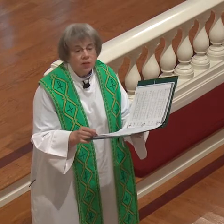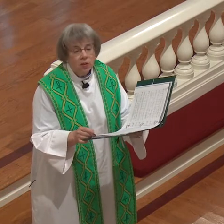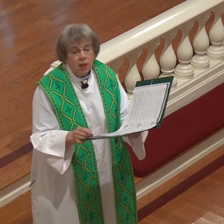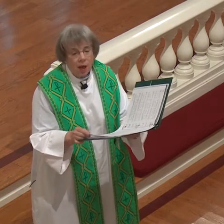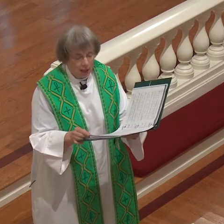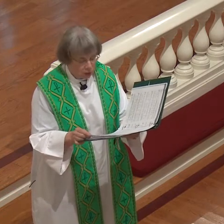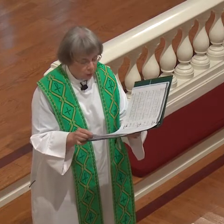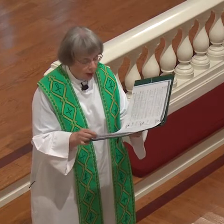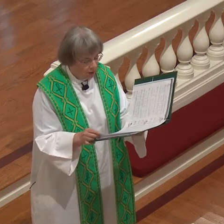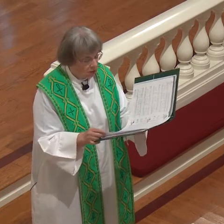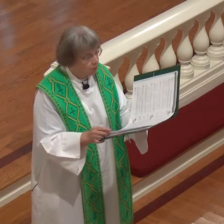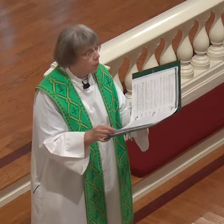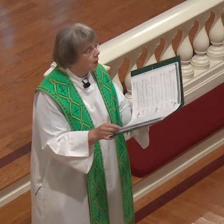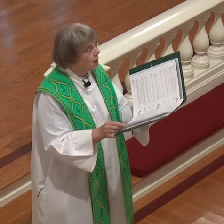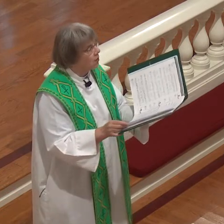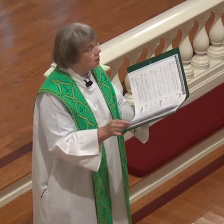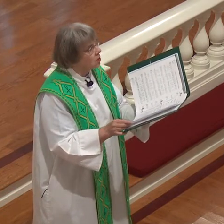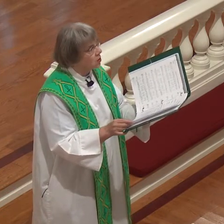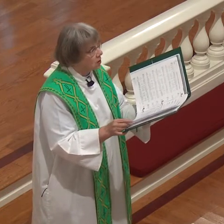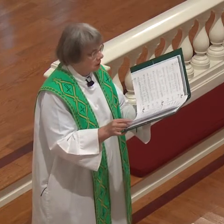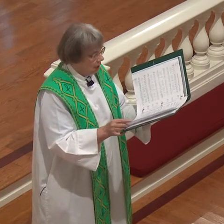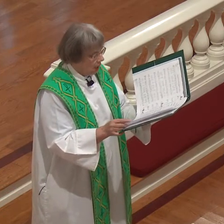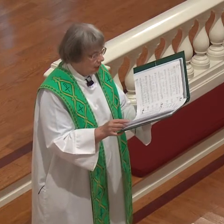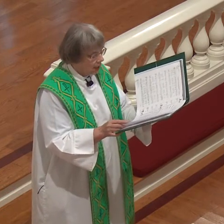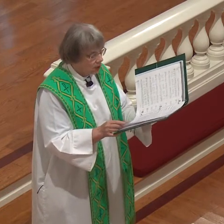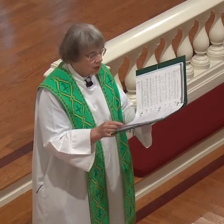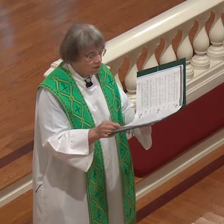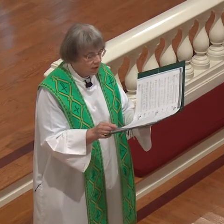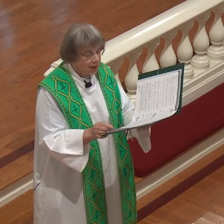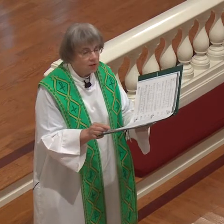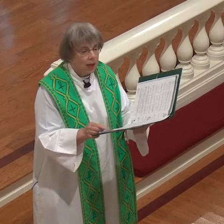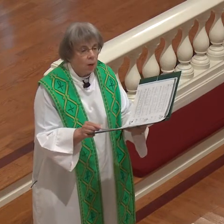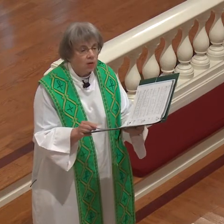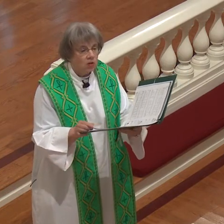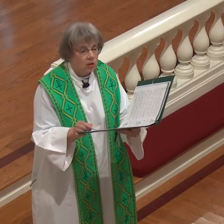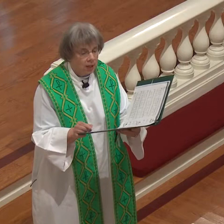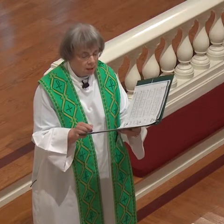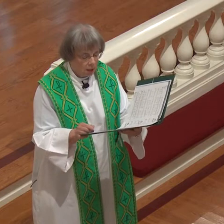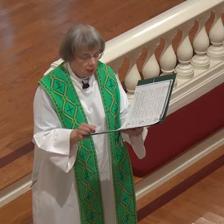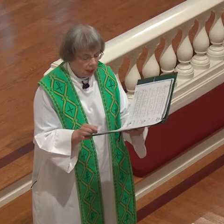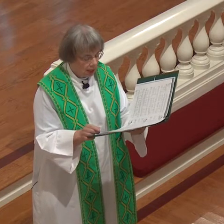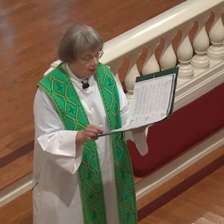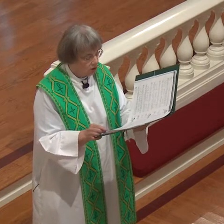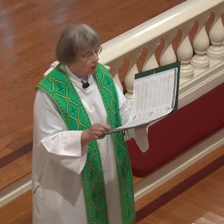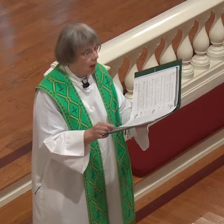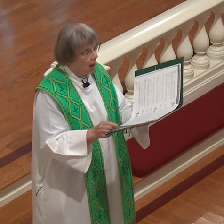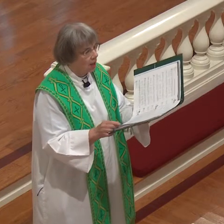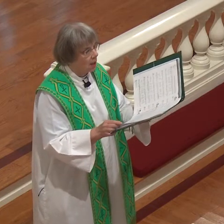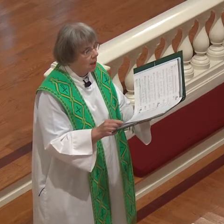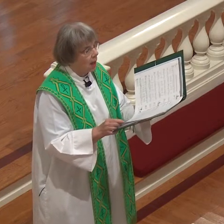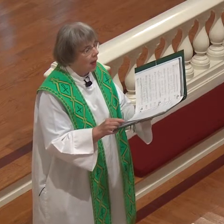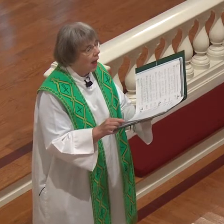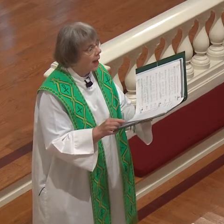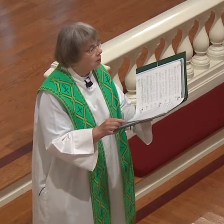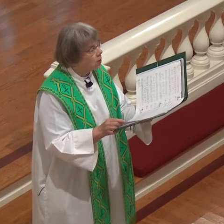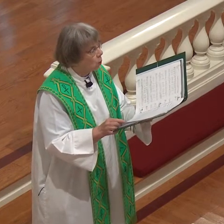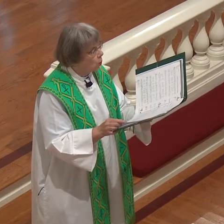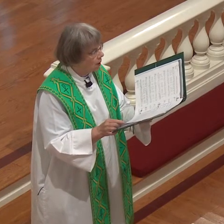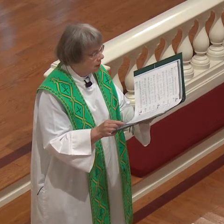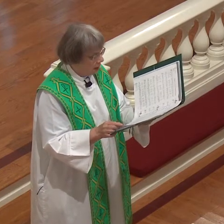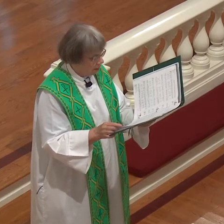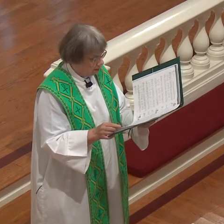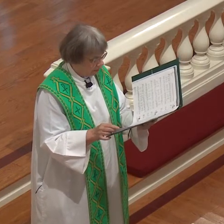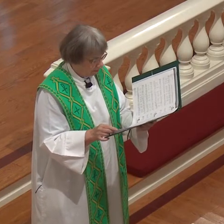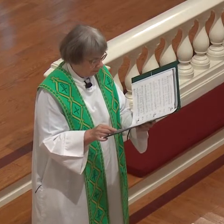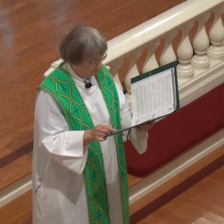Amen. Trusting God's promise of forgiveness, let us confess our sin against God and